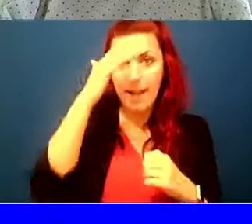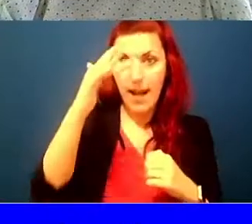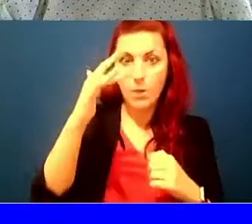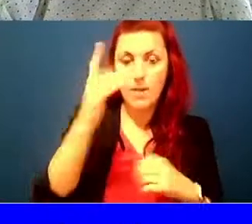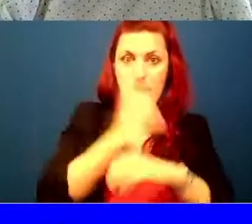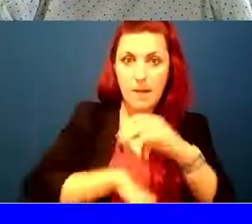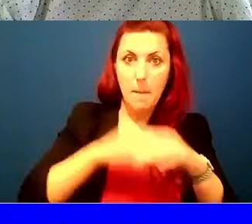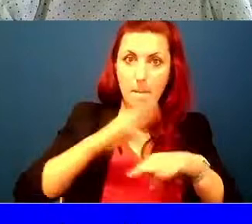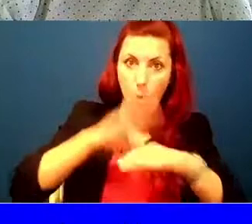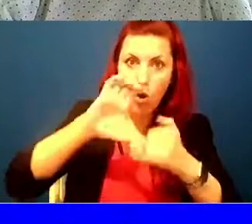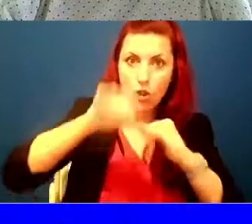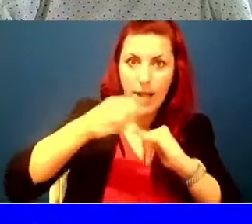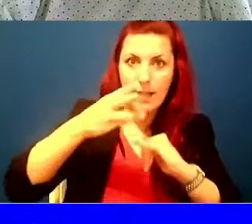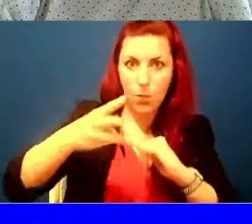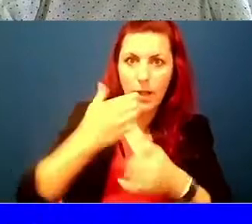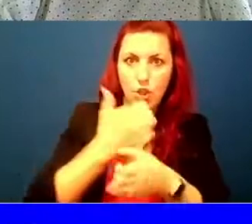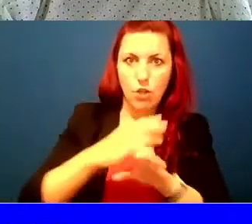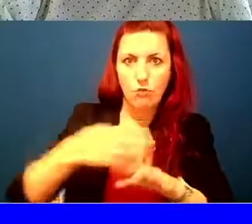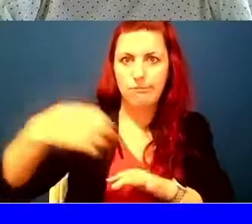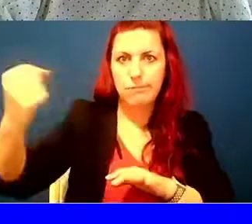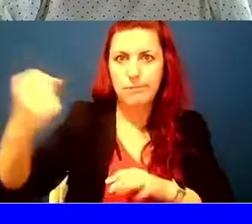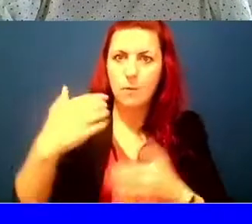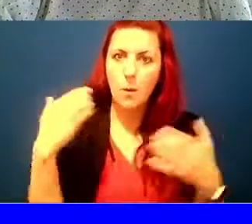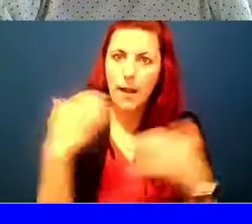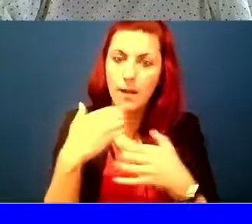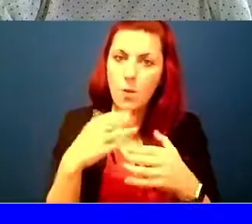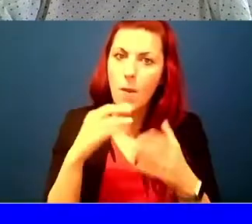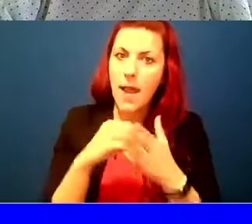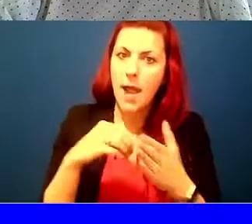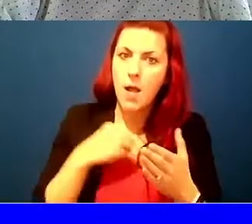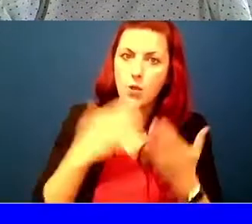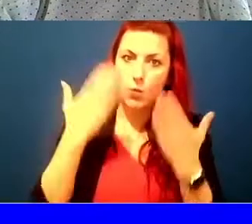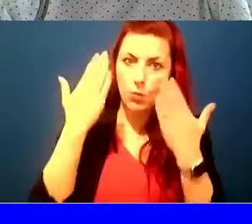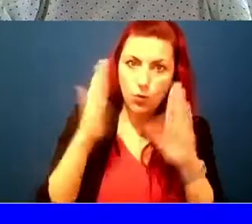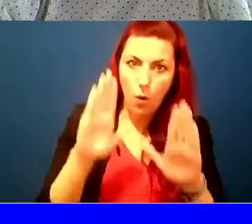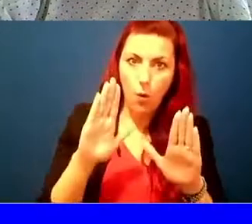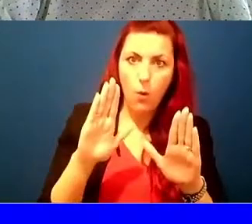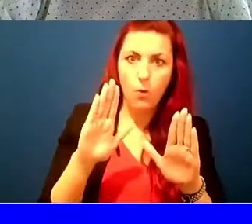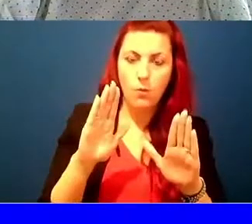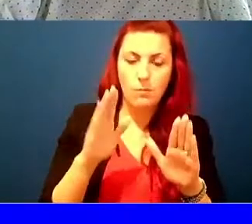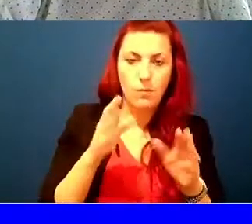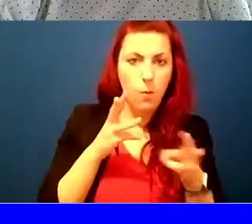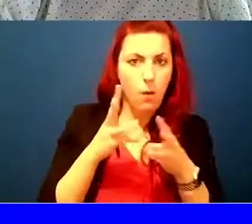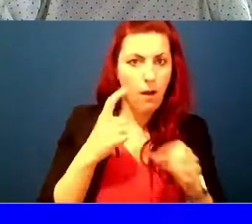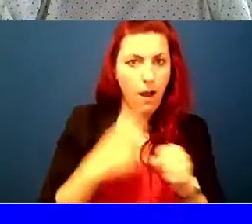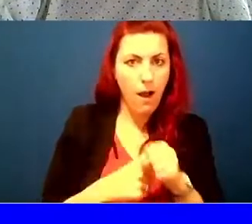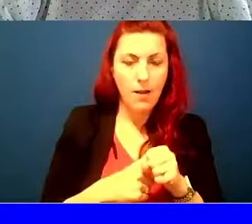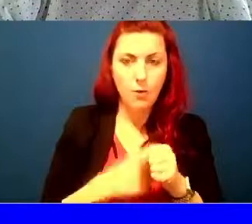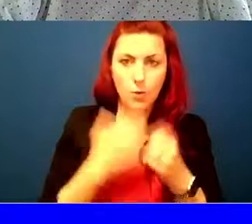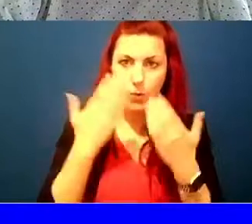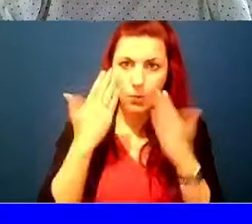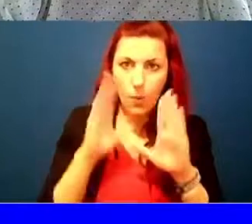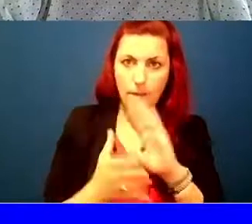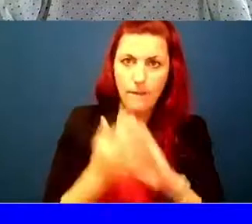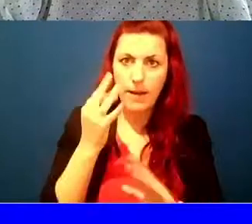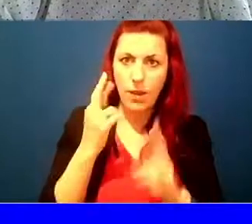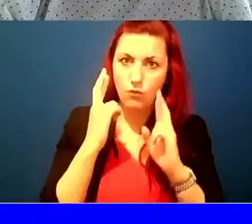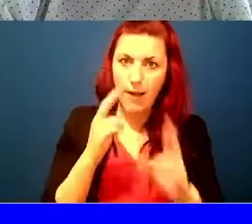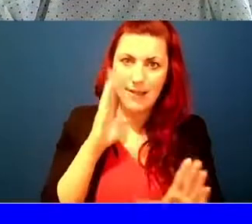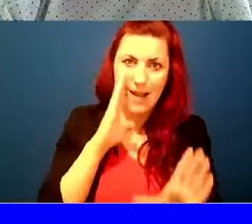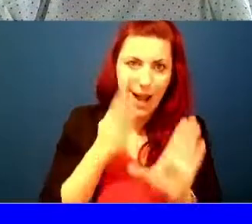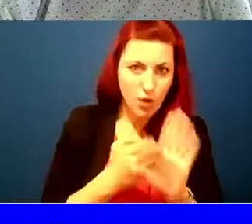care. We had to demonstrate through working very hard, finding appropriate